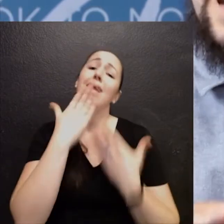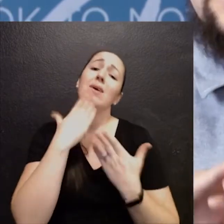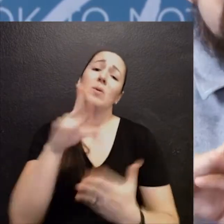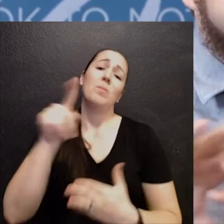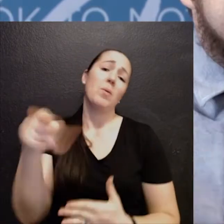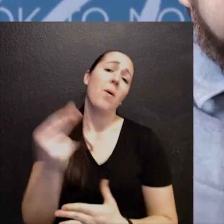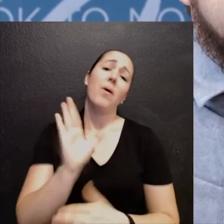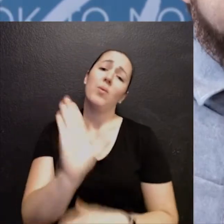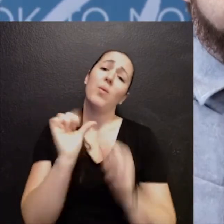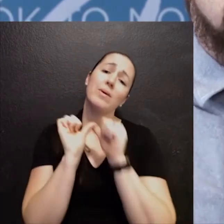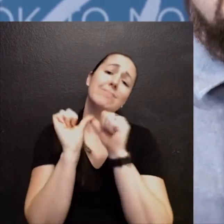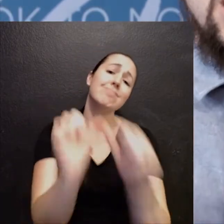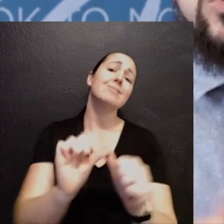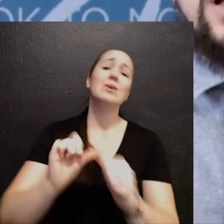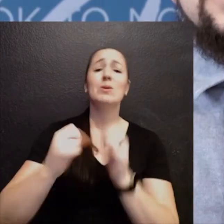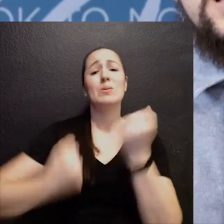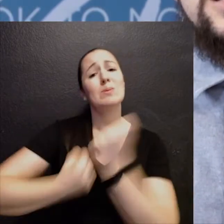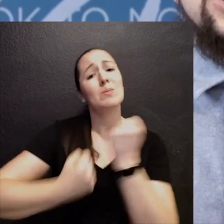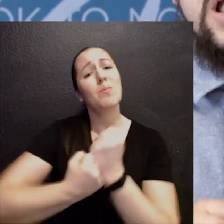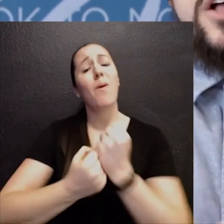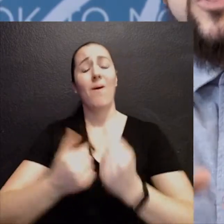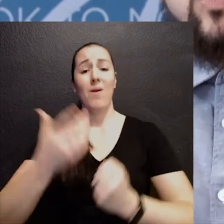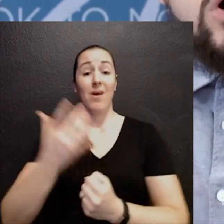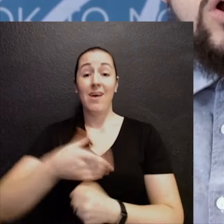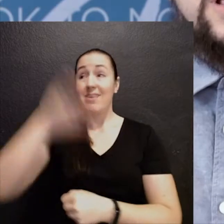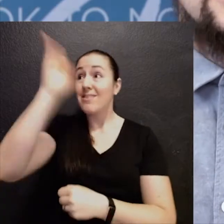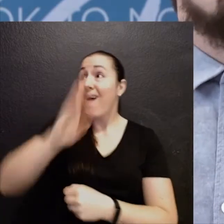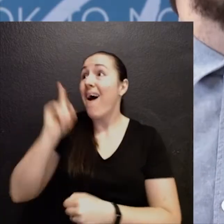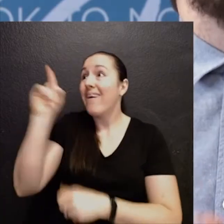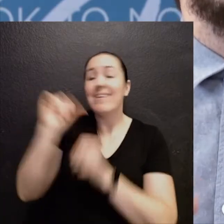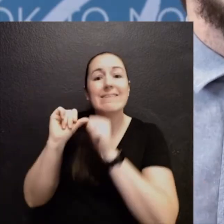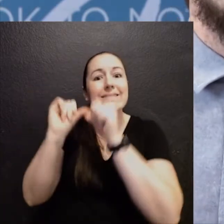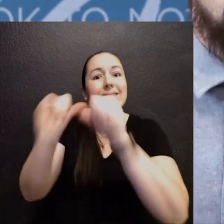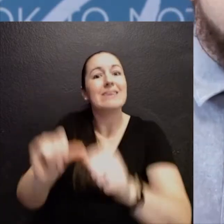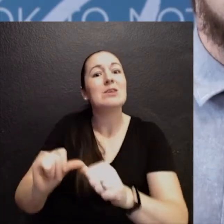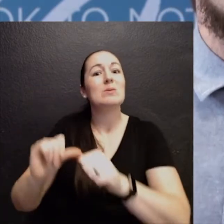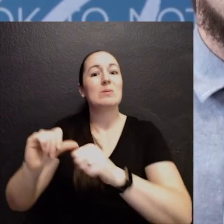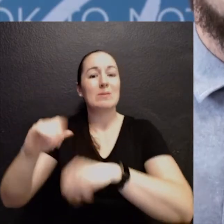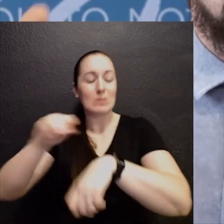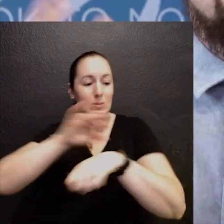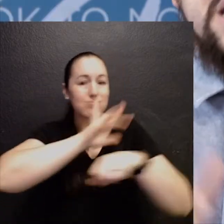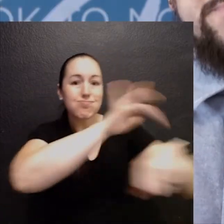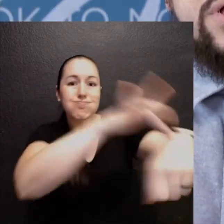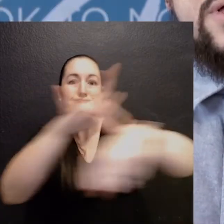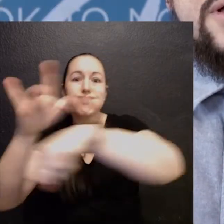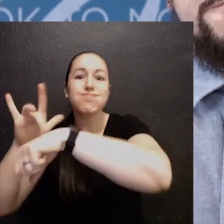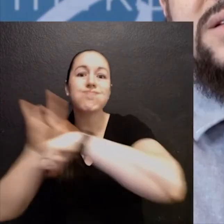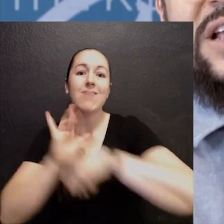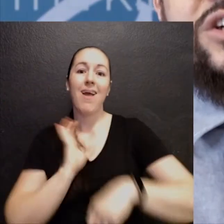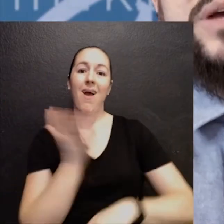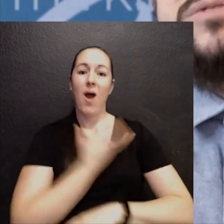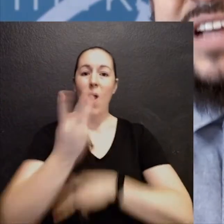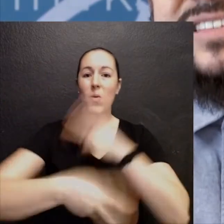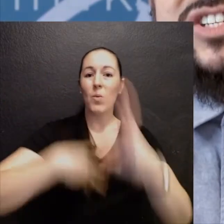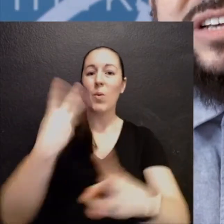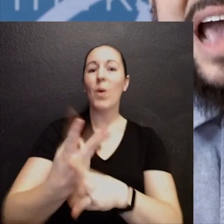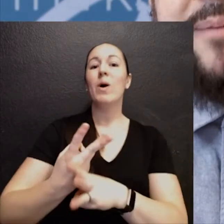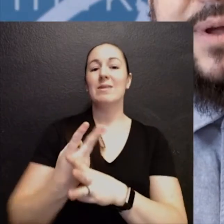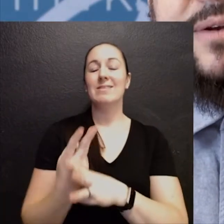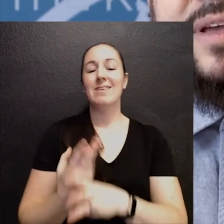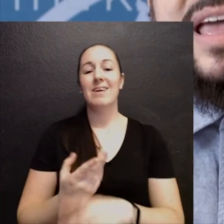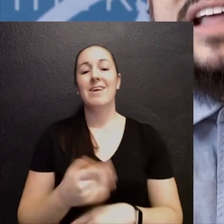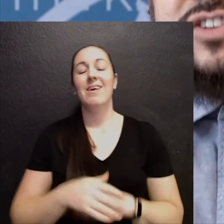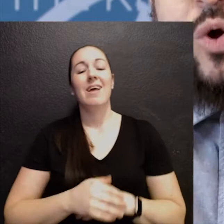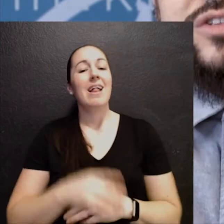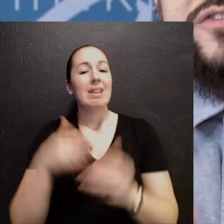support as God's expanding our reach across the nation, the world, to reach hurting and overlooked people. Leadership doesn't just